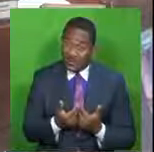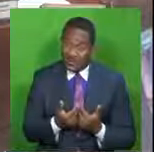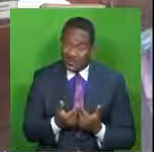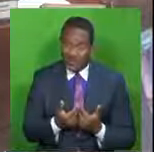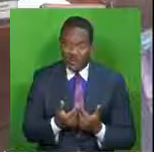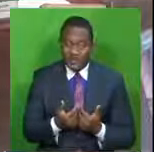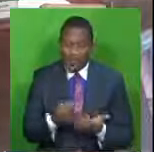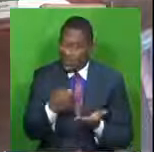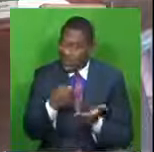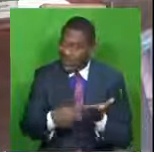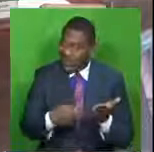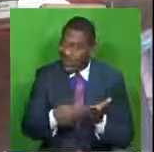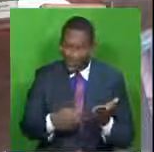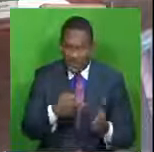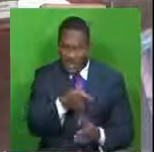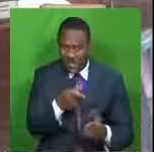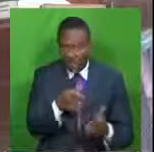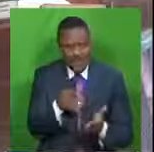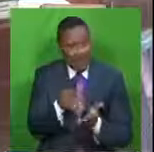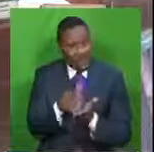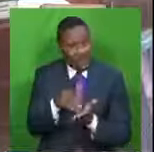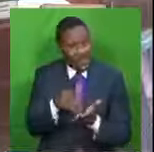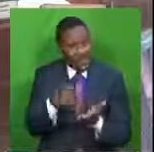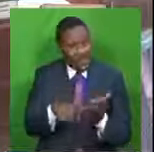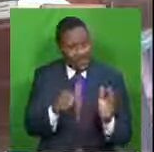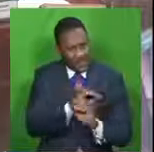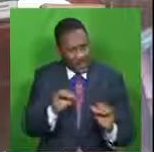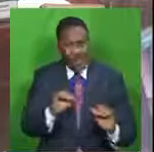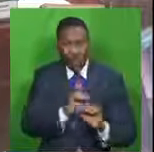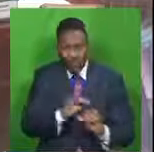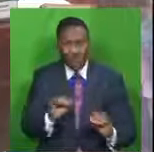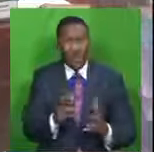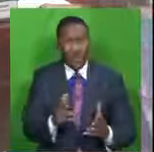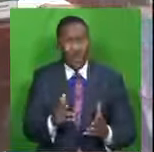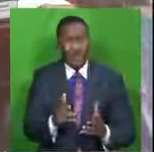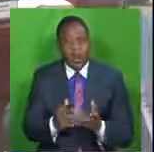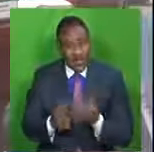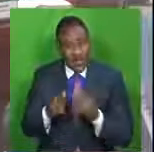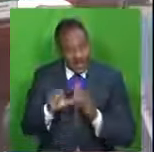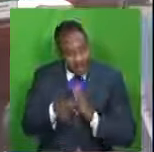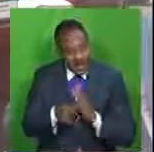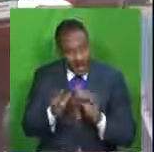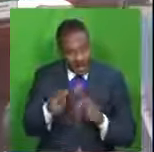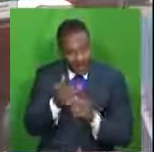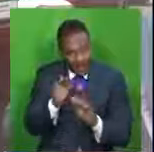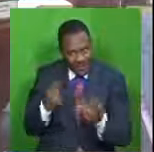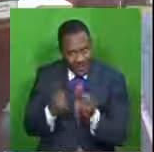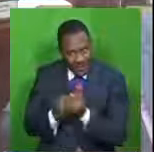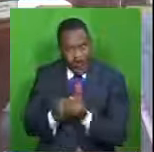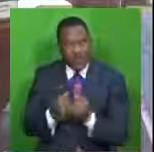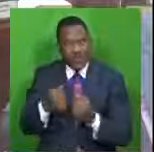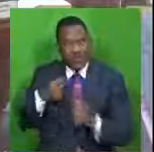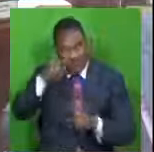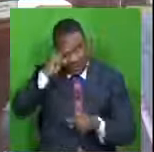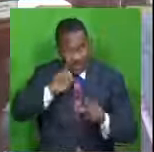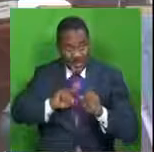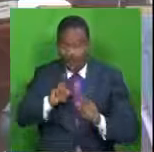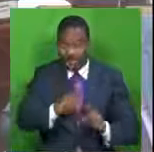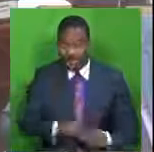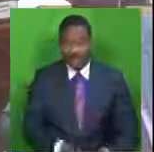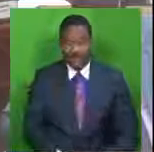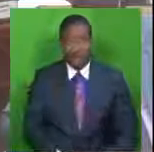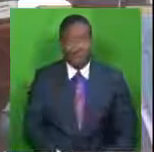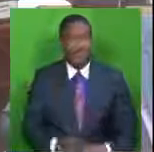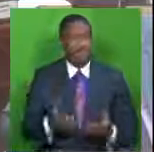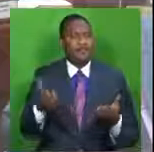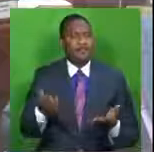rebates for them, for that particular service to the Republic of Ghana. But Mr. Speaker, in Ghana, we